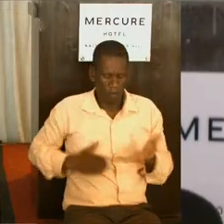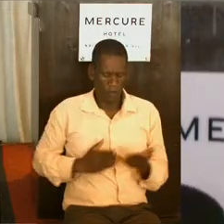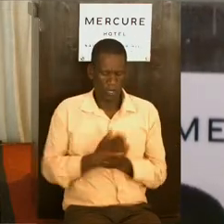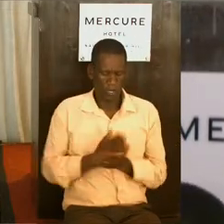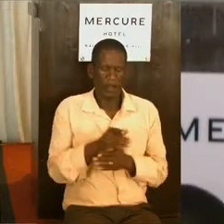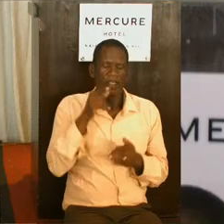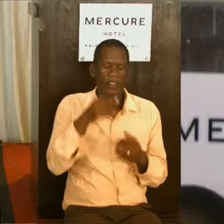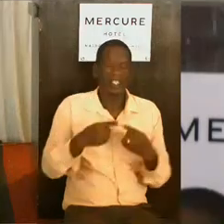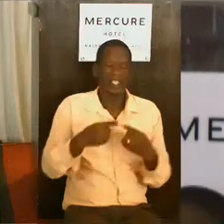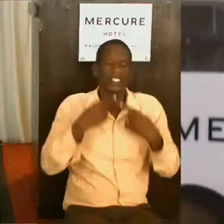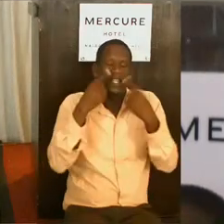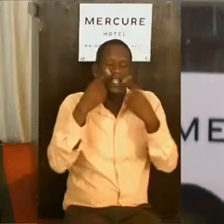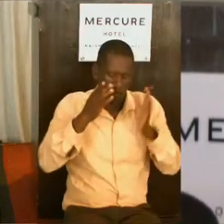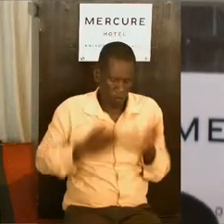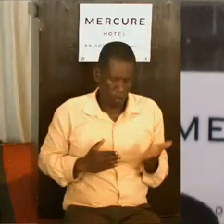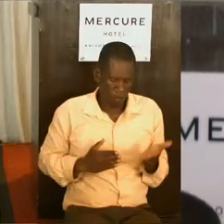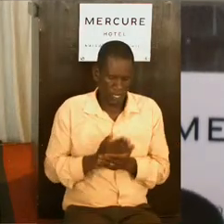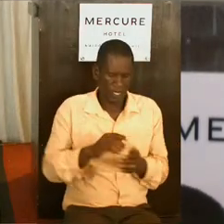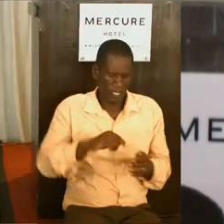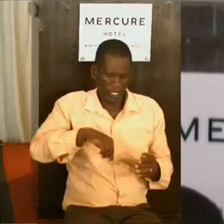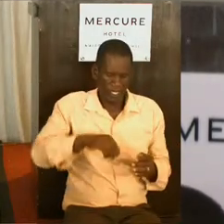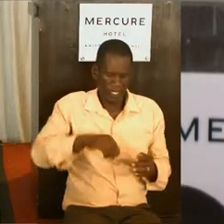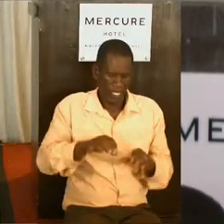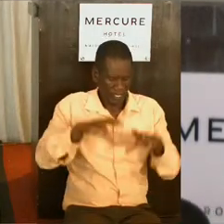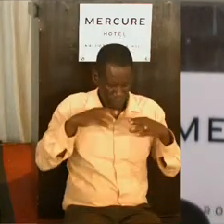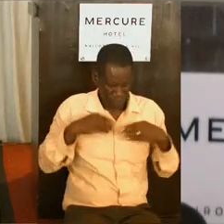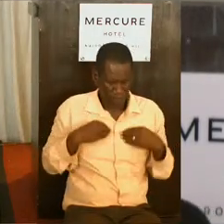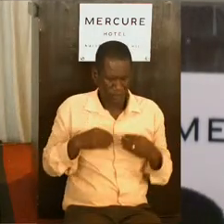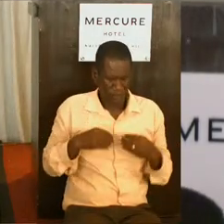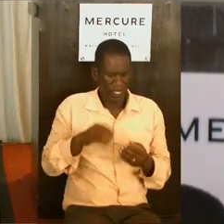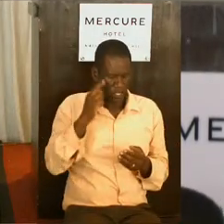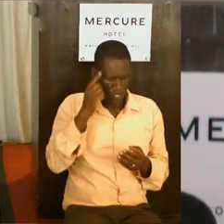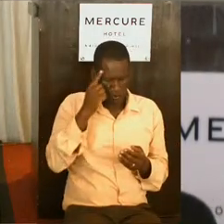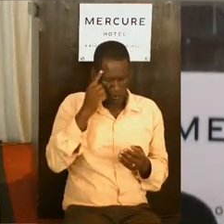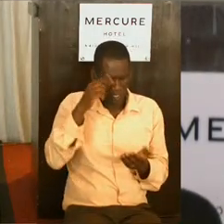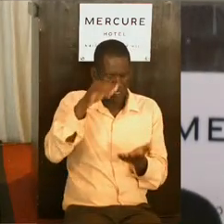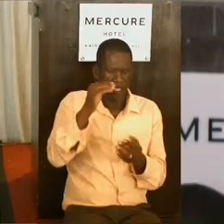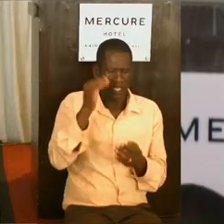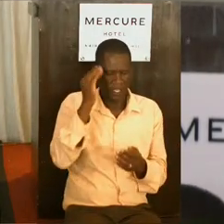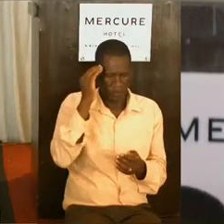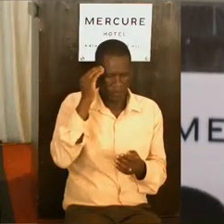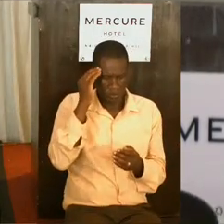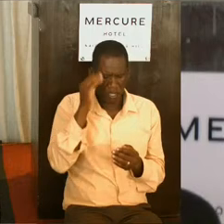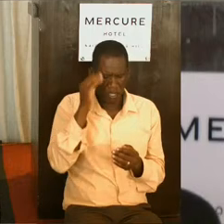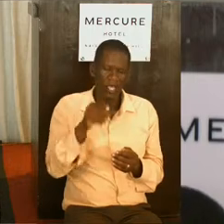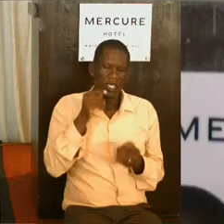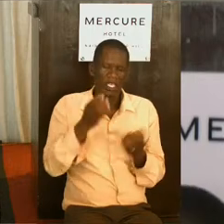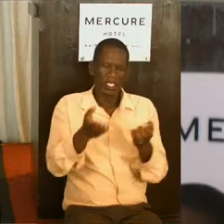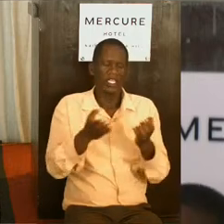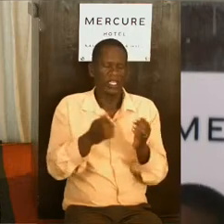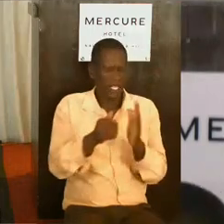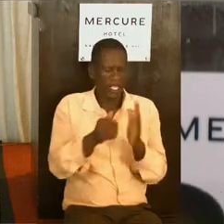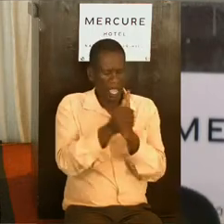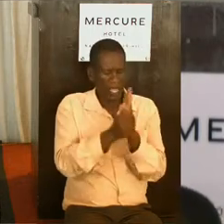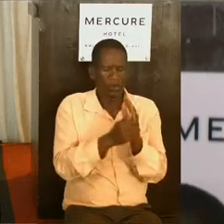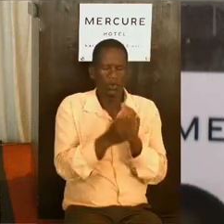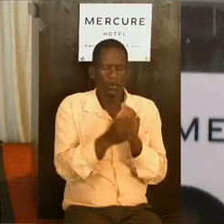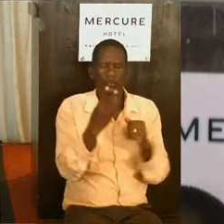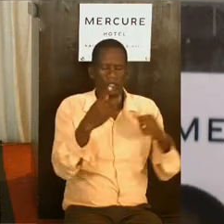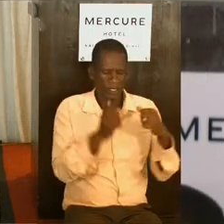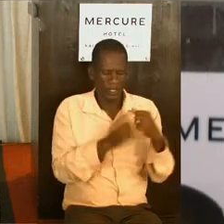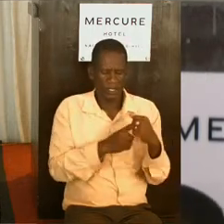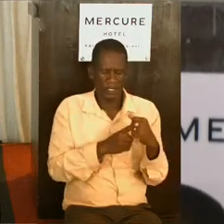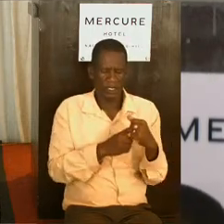that declaration itself recognized education isn't it in its article 26